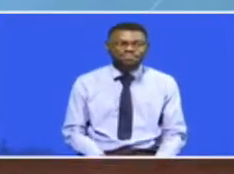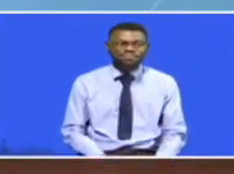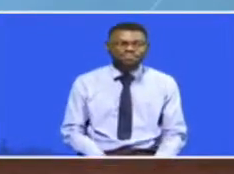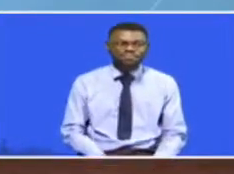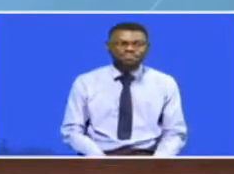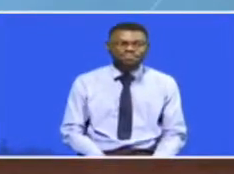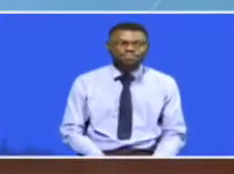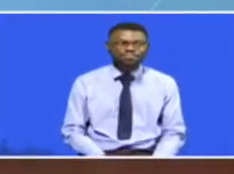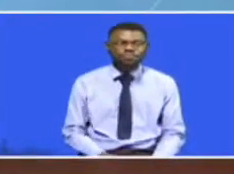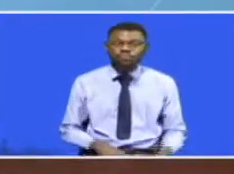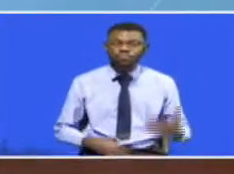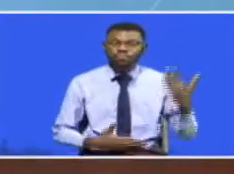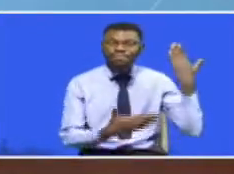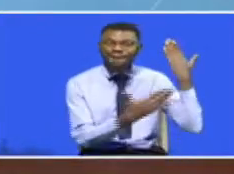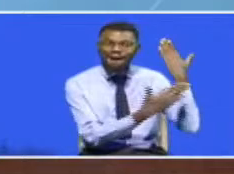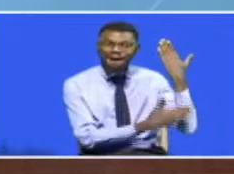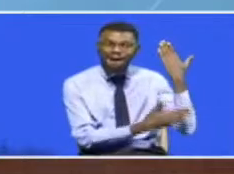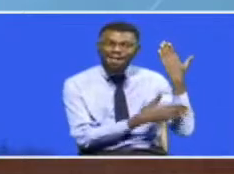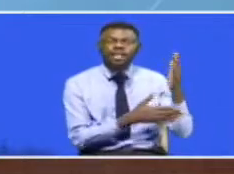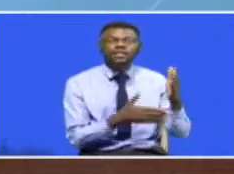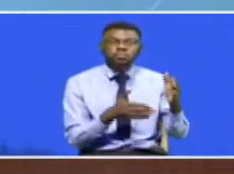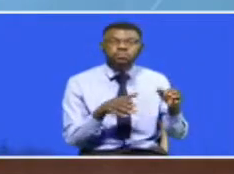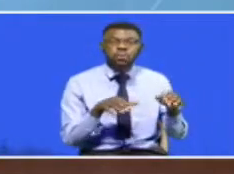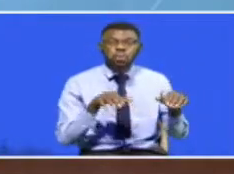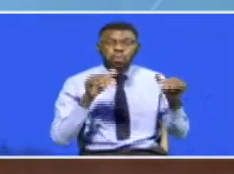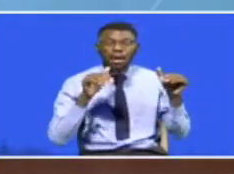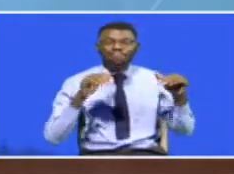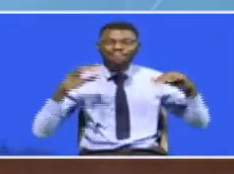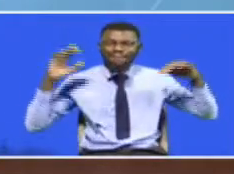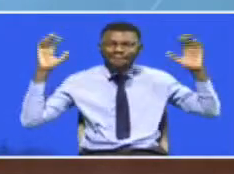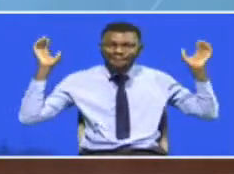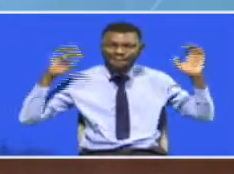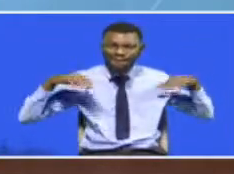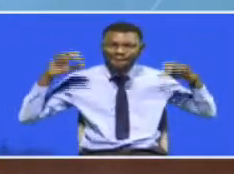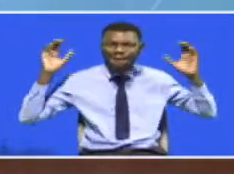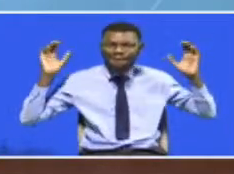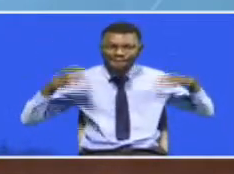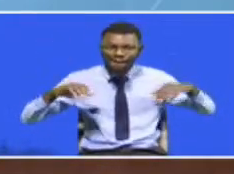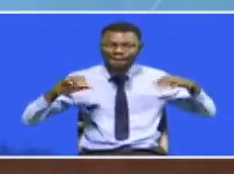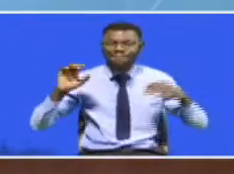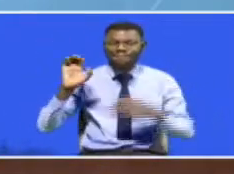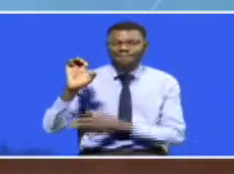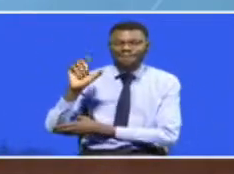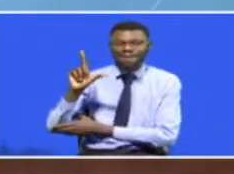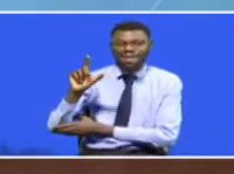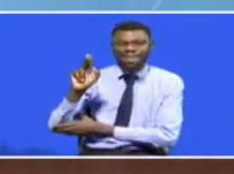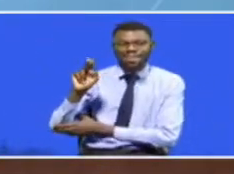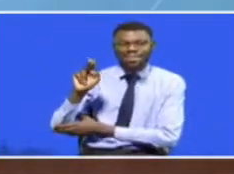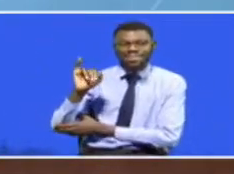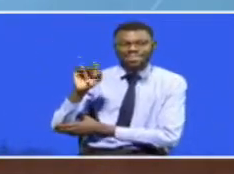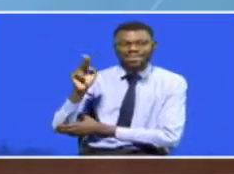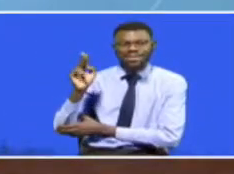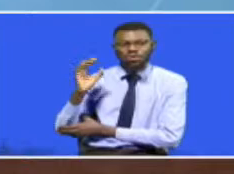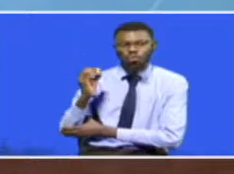So now as the country prepares for El Nino rains, a spot check at the Homabay fish shows that